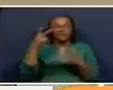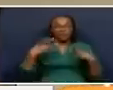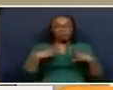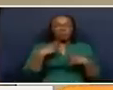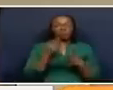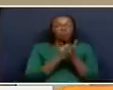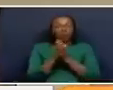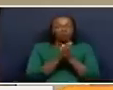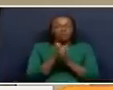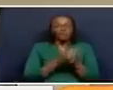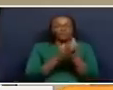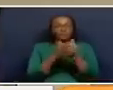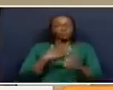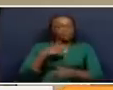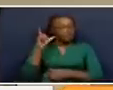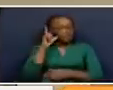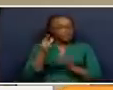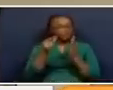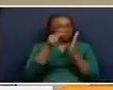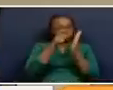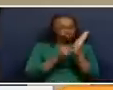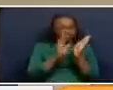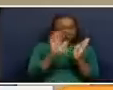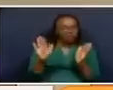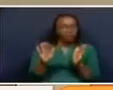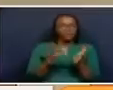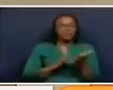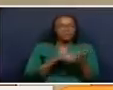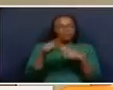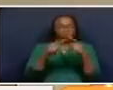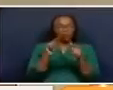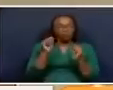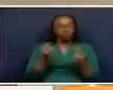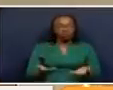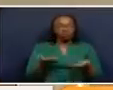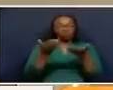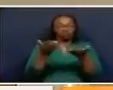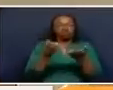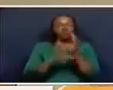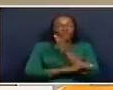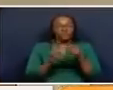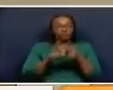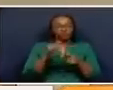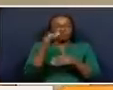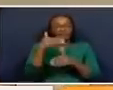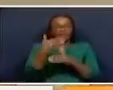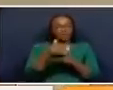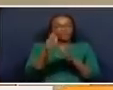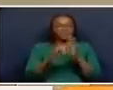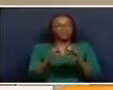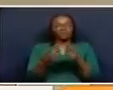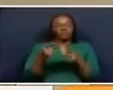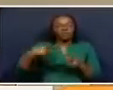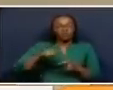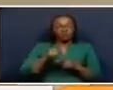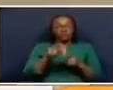listen to their policies. And when they win, they'll actually take this country to another level. This demonizing, where we act like it is either or,